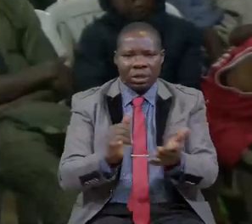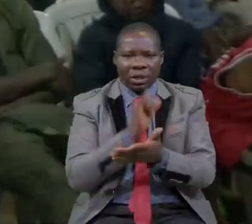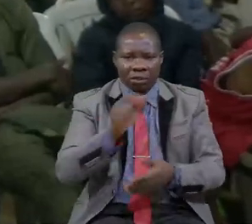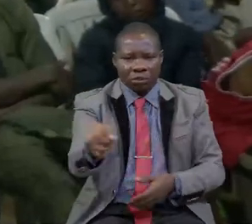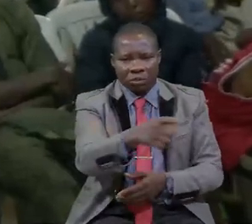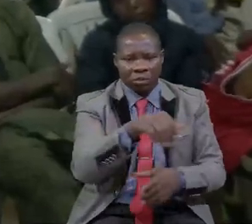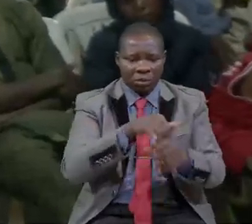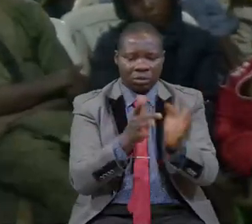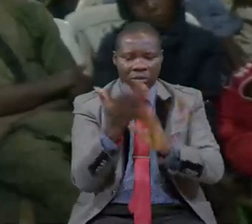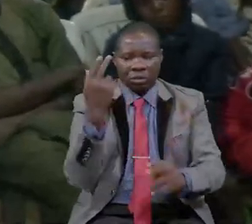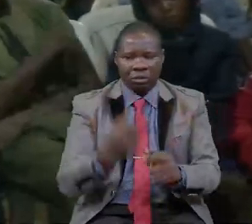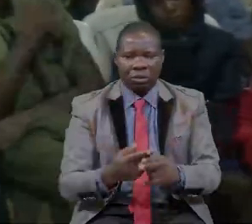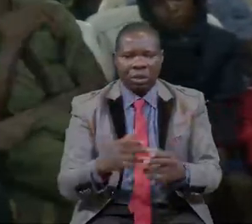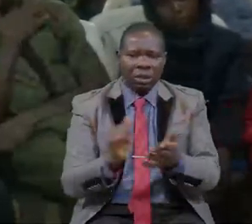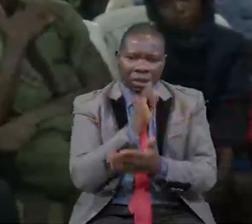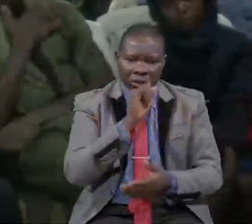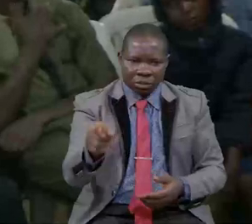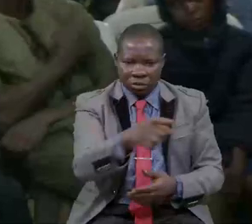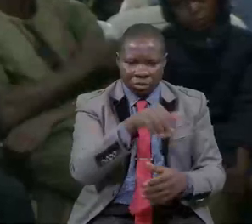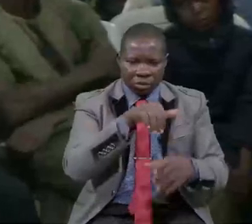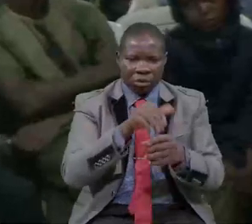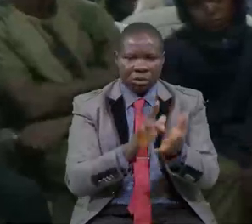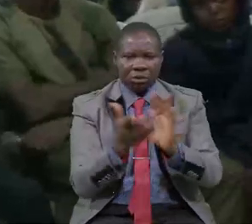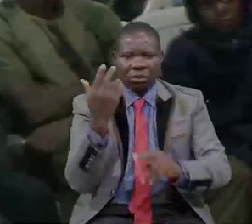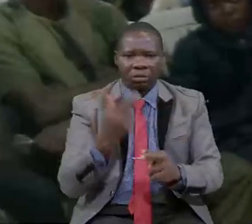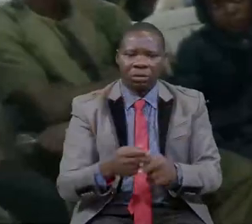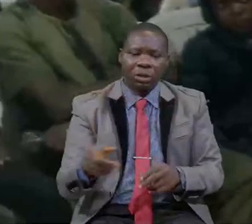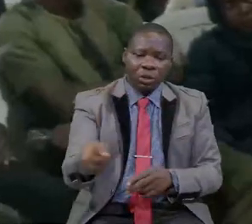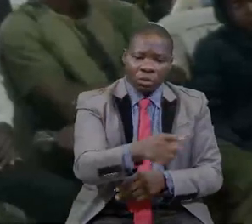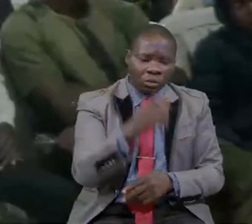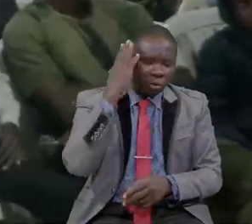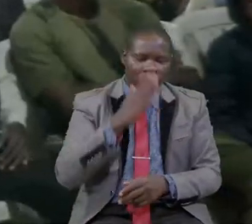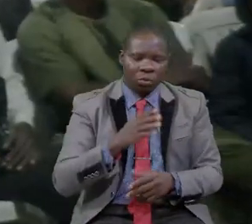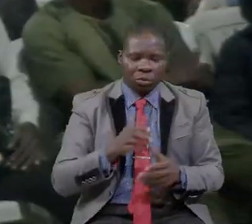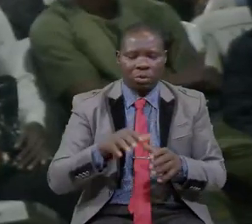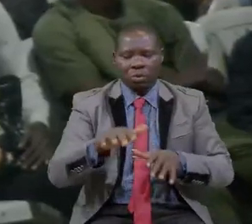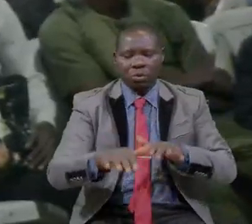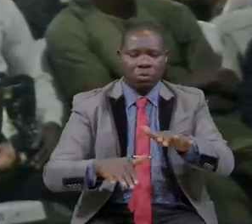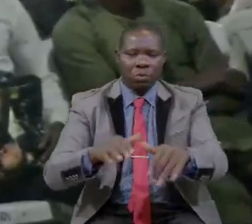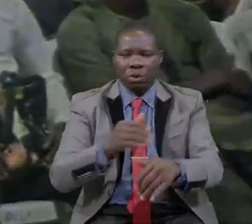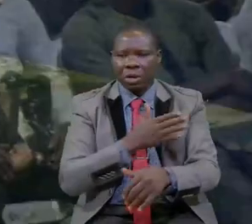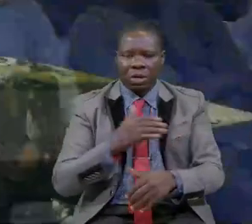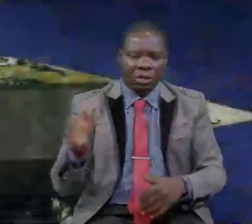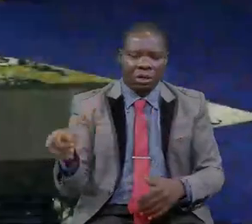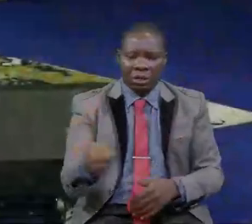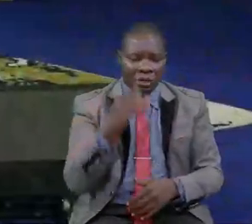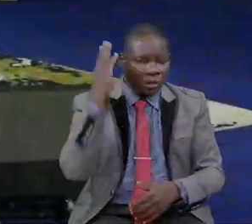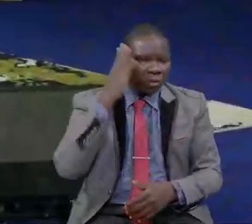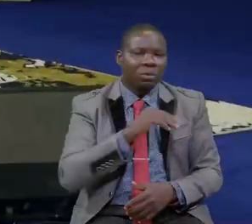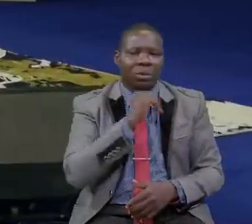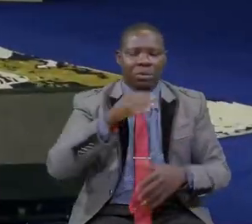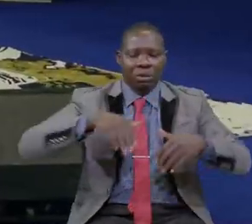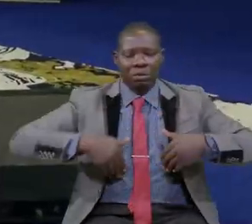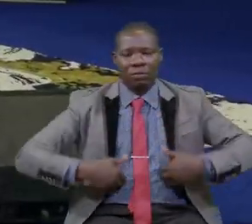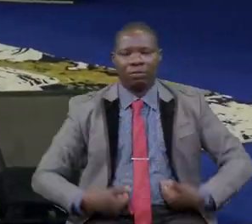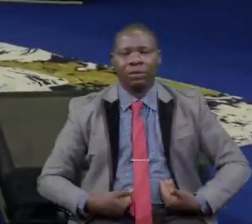said, that's you. They shall walk and they shall not faint.